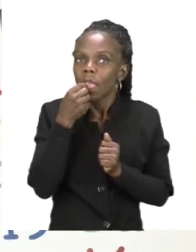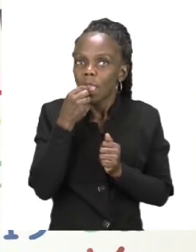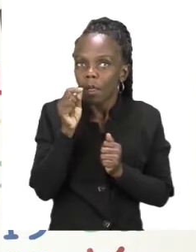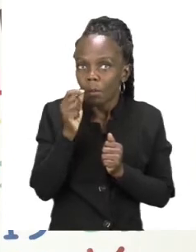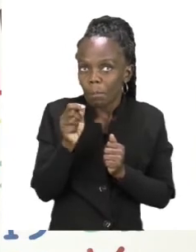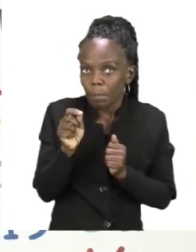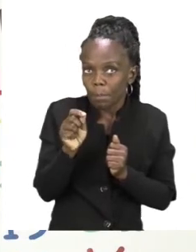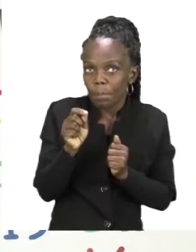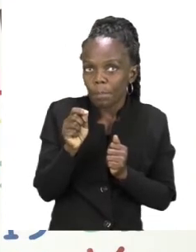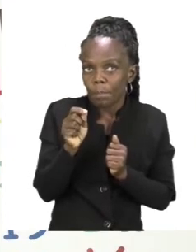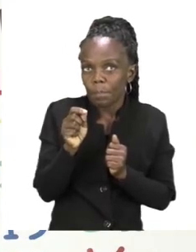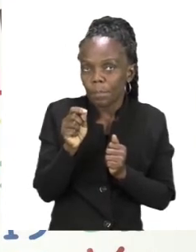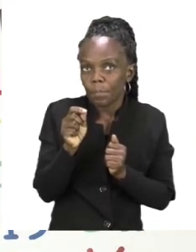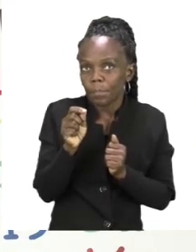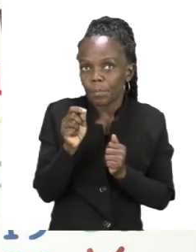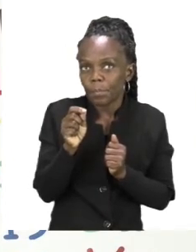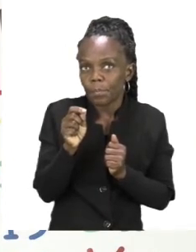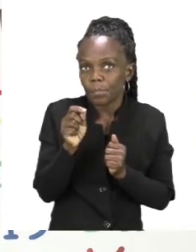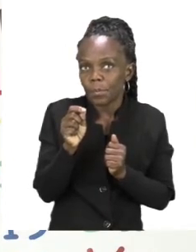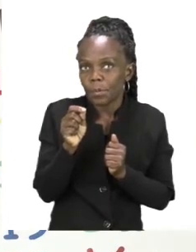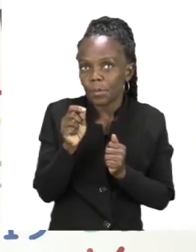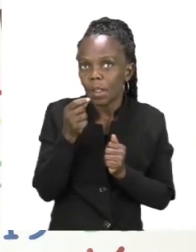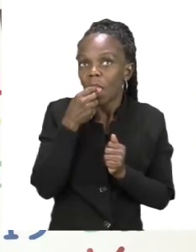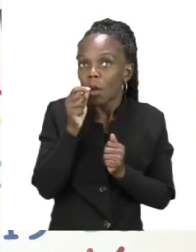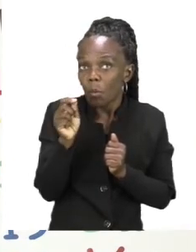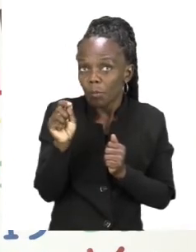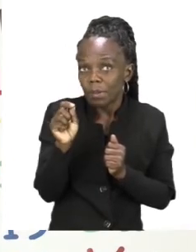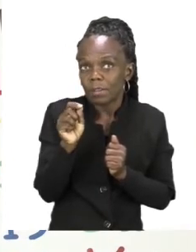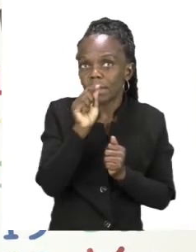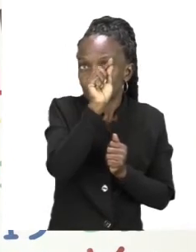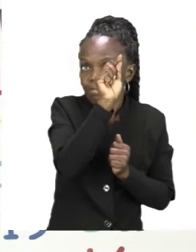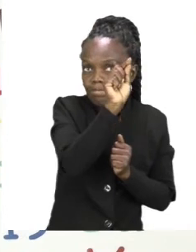that is not dotted. We're going to start by going down,